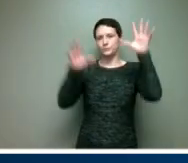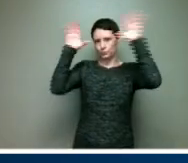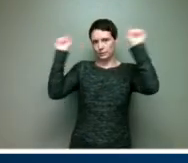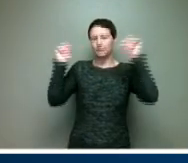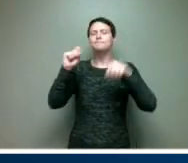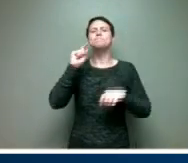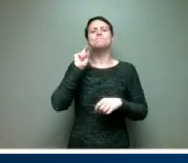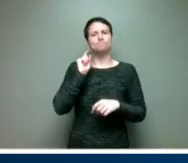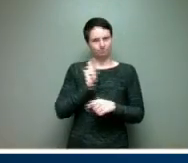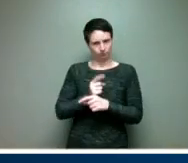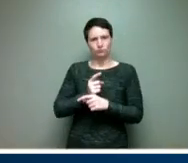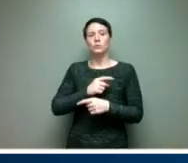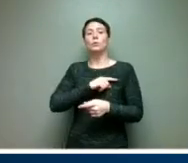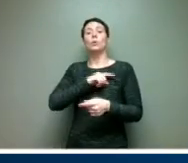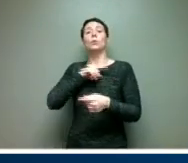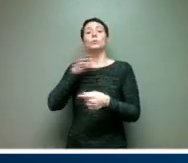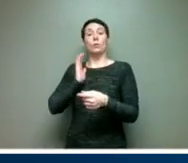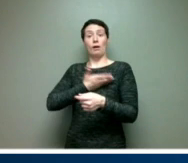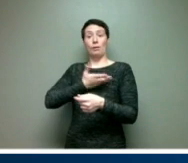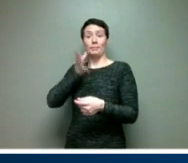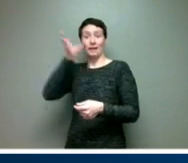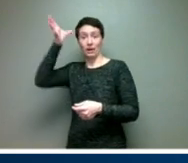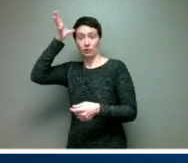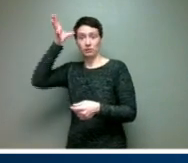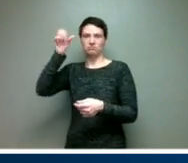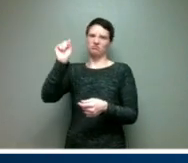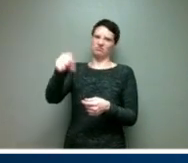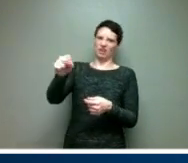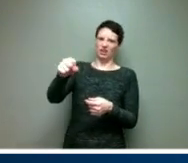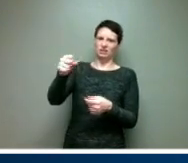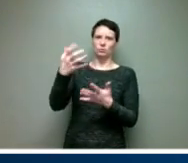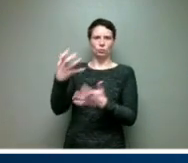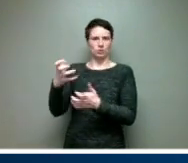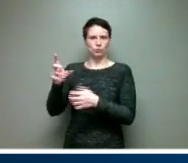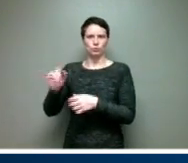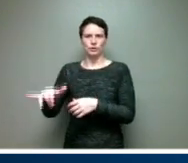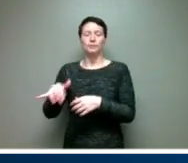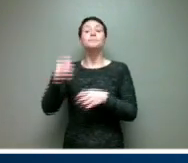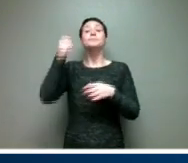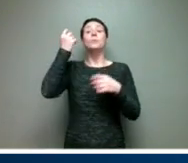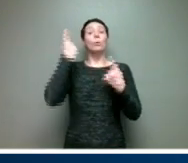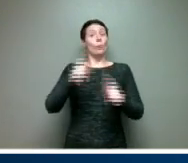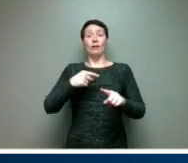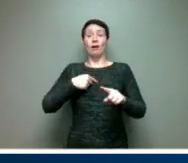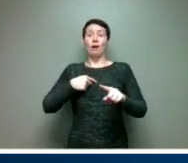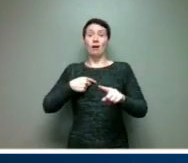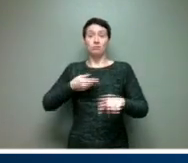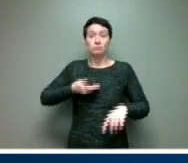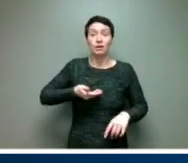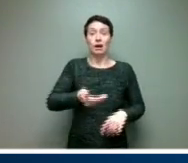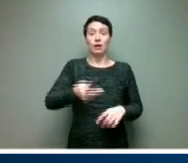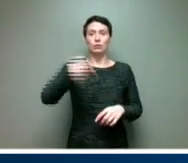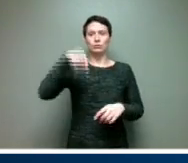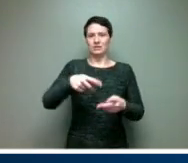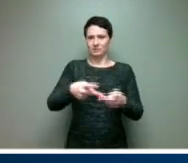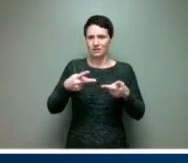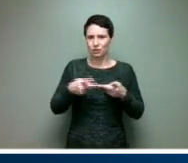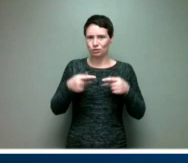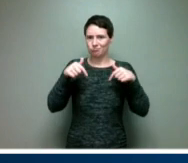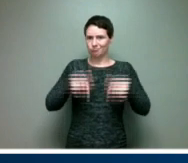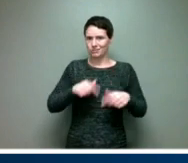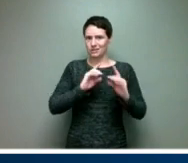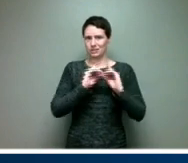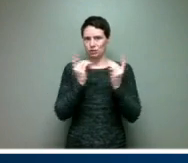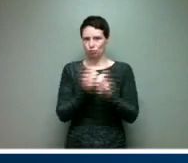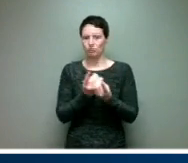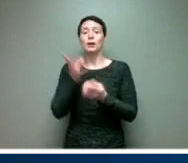that's something that we were able to do. And I just want to remind them, when I came to the district, our families were saying, we want to make sure the district is listening to